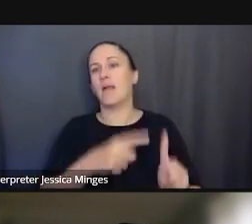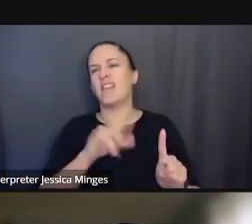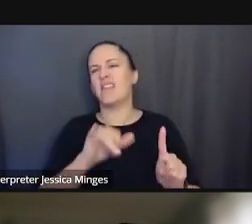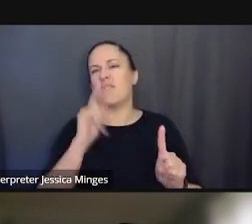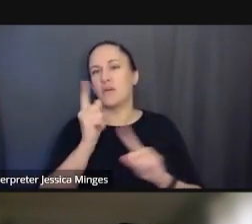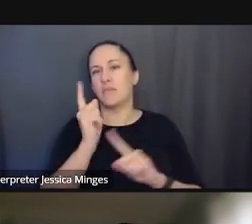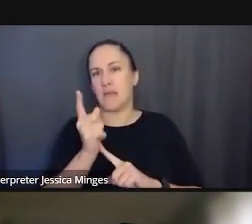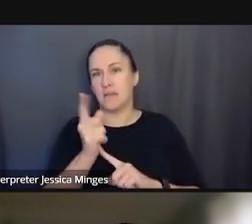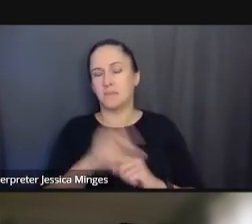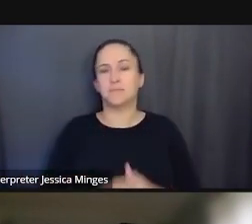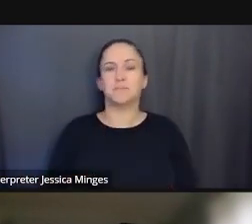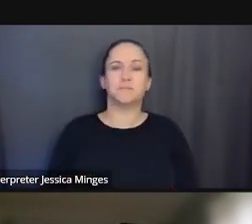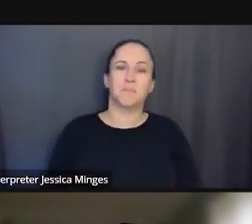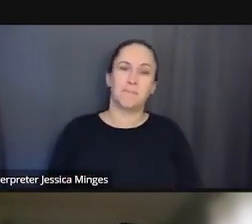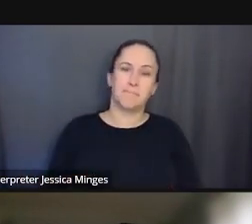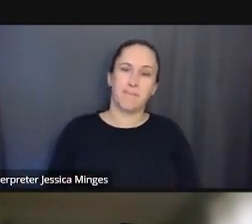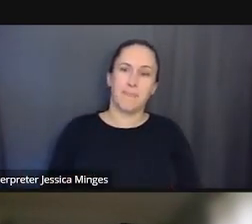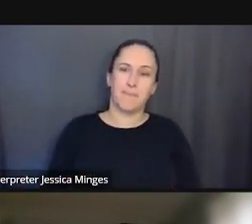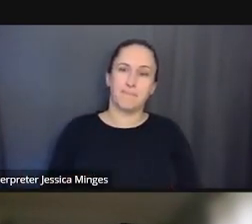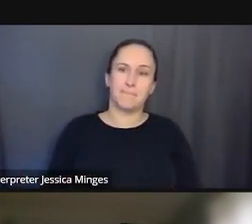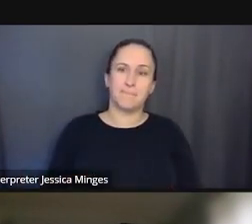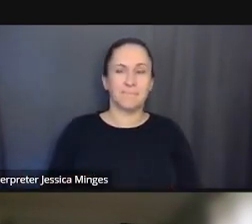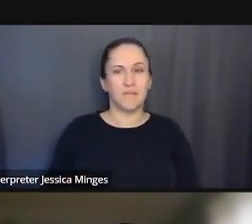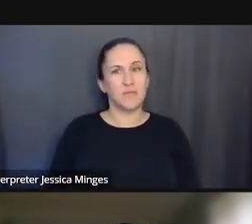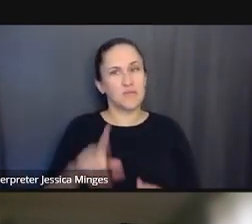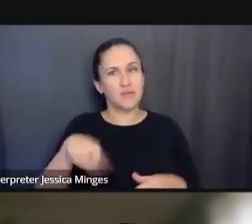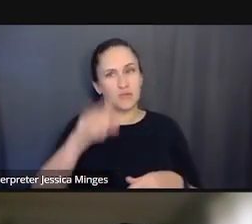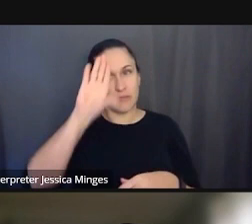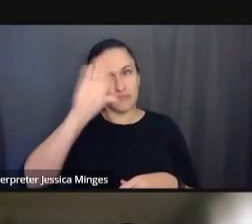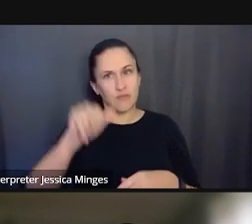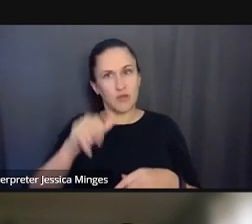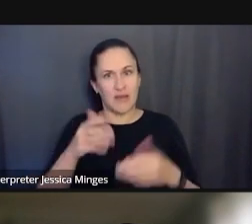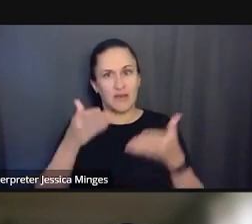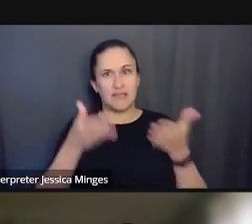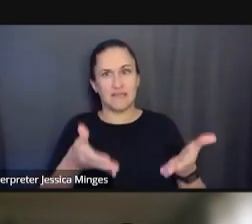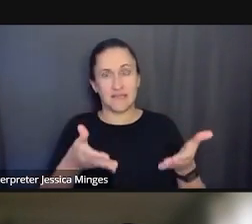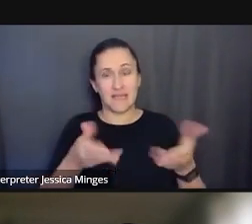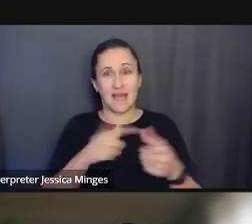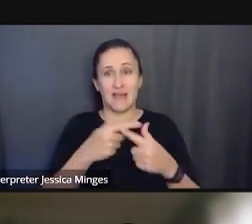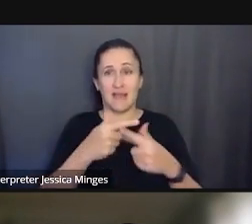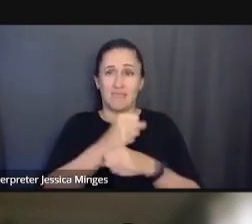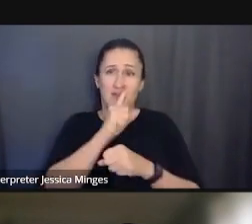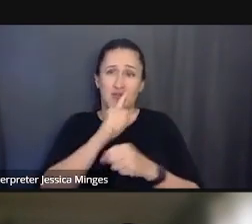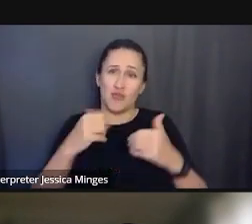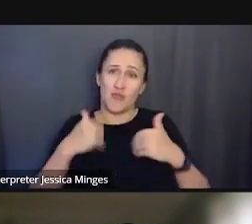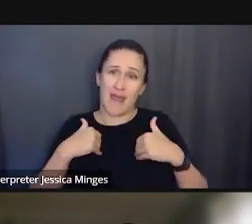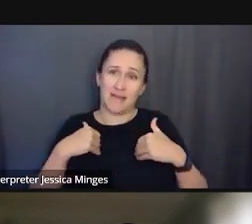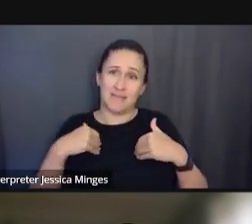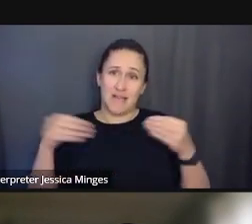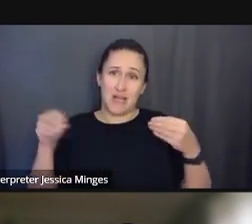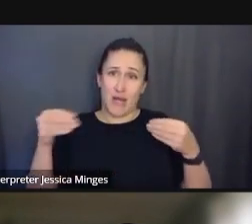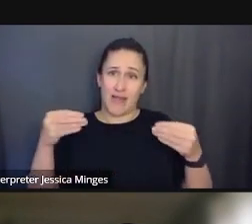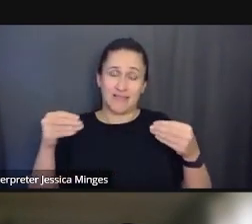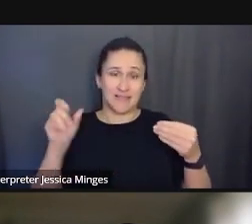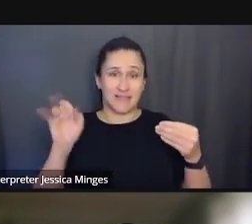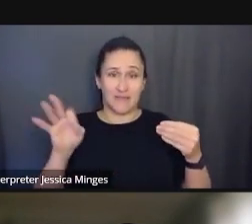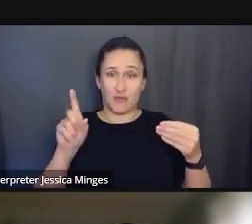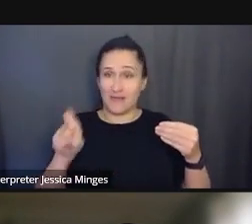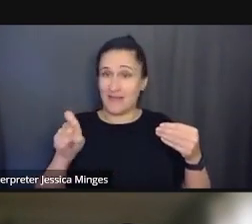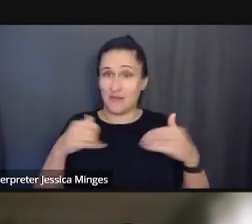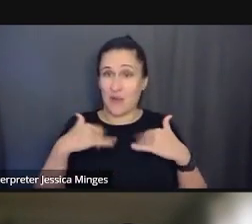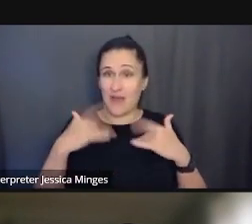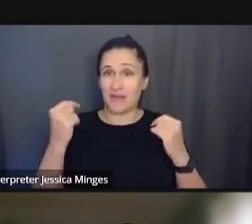minute so that you knew it existed, and make sure that you had it in your hands should you need to have